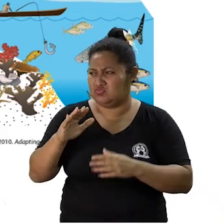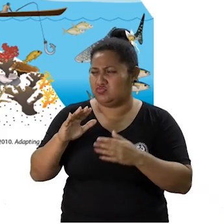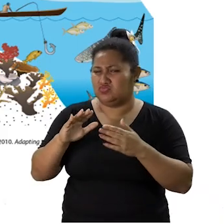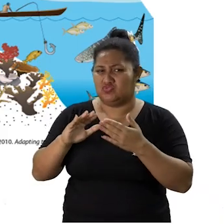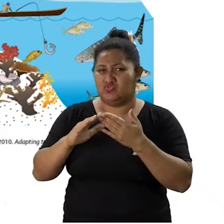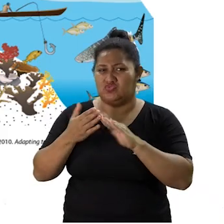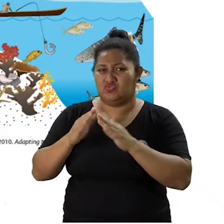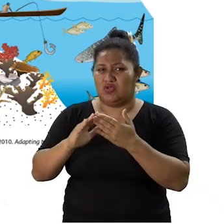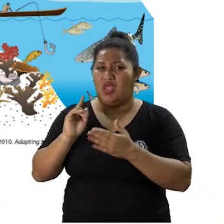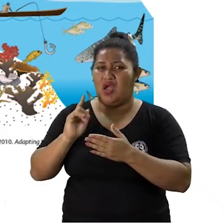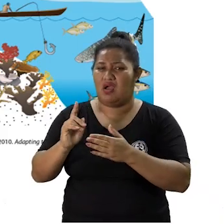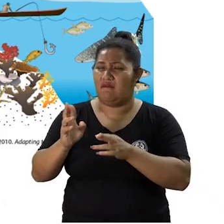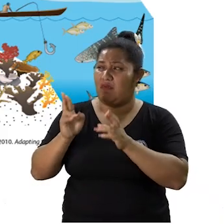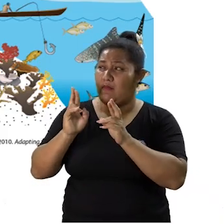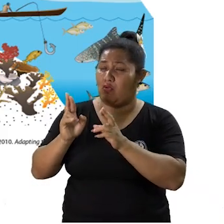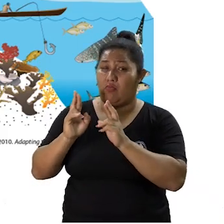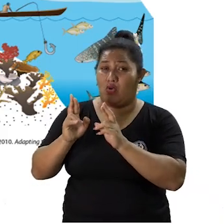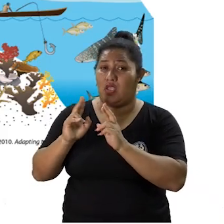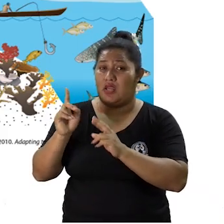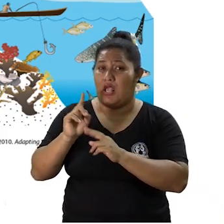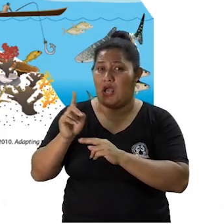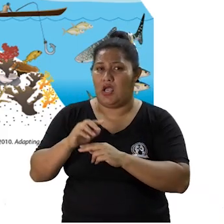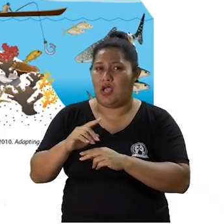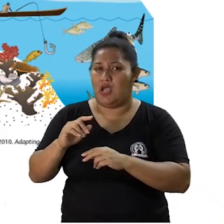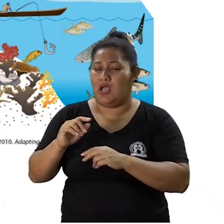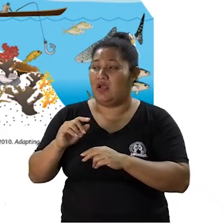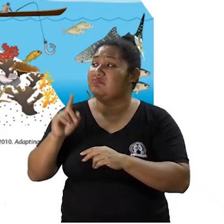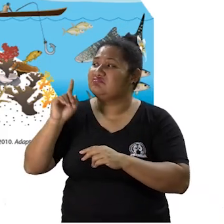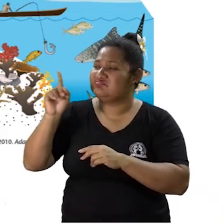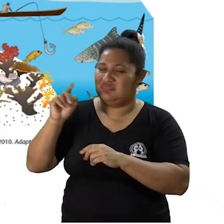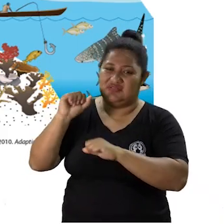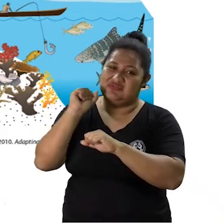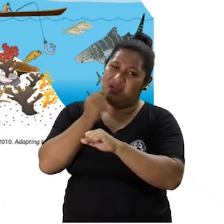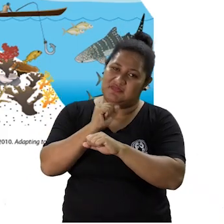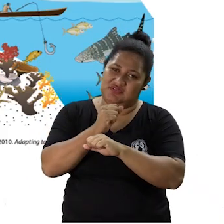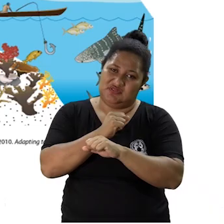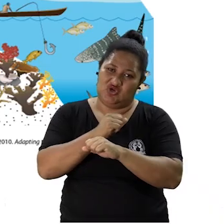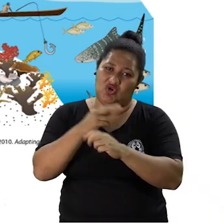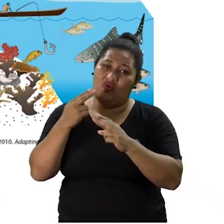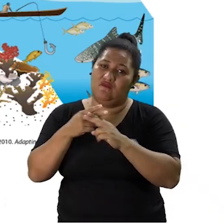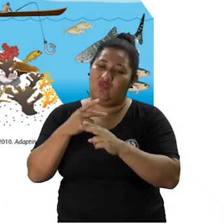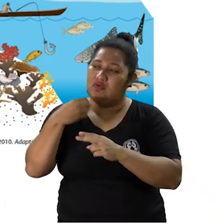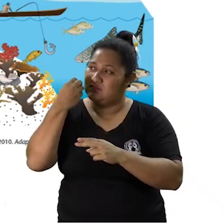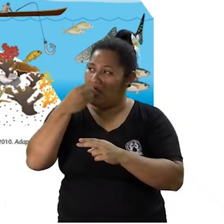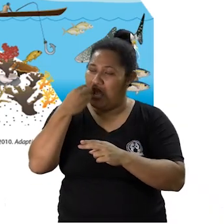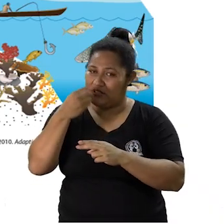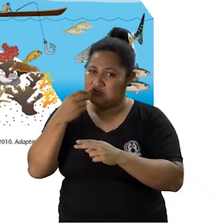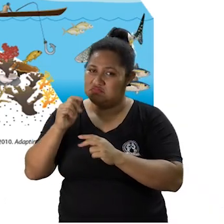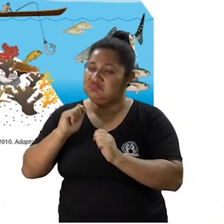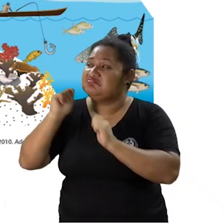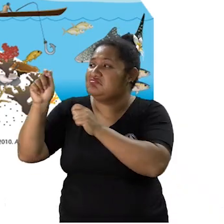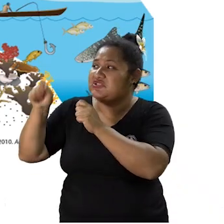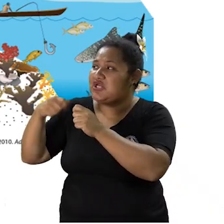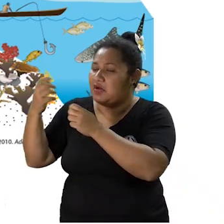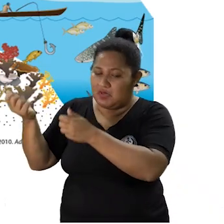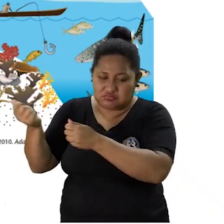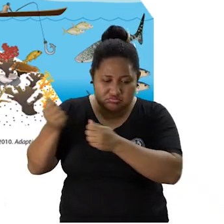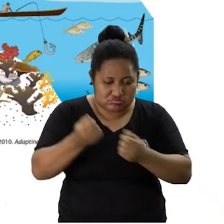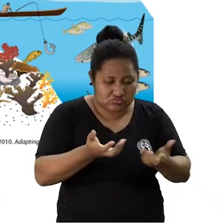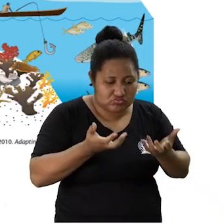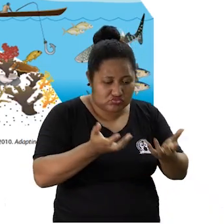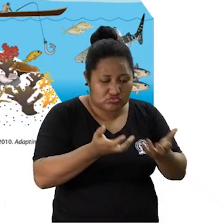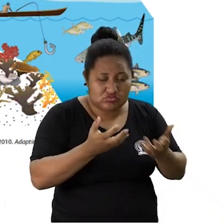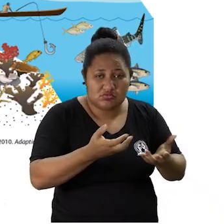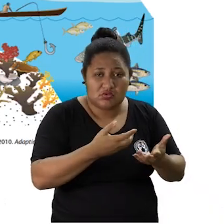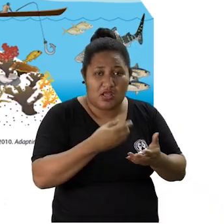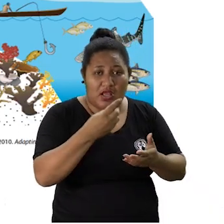e wha moe la tau lea. I le ngātai fale a wale tau singa o aso uma. Moswa te